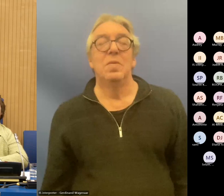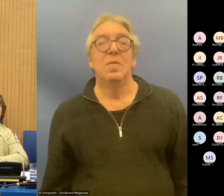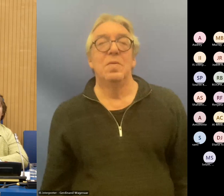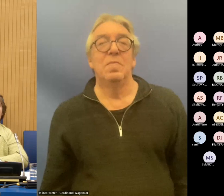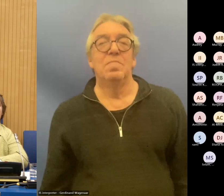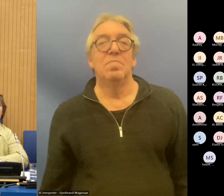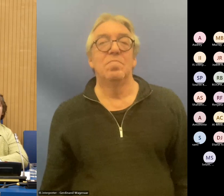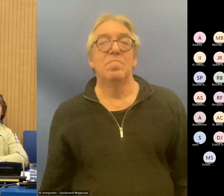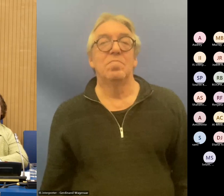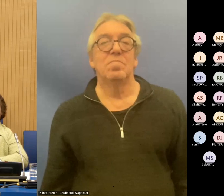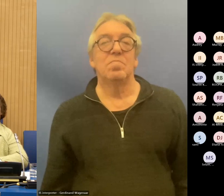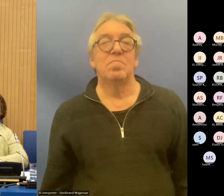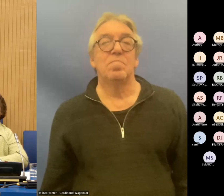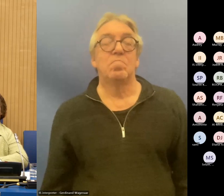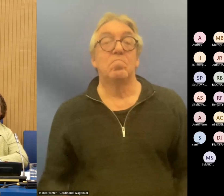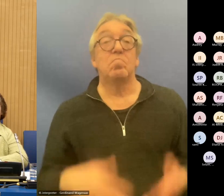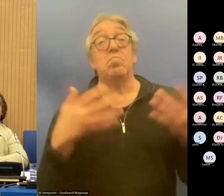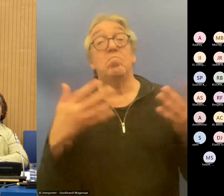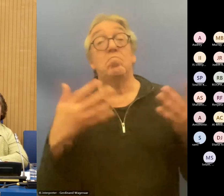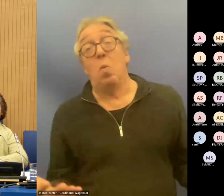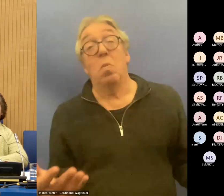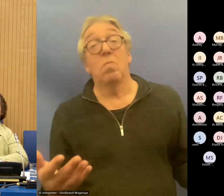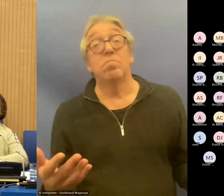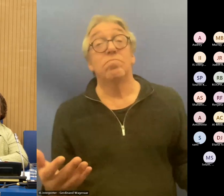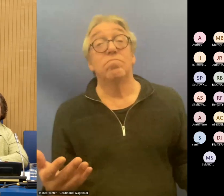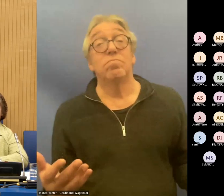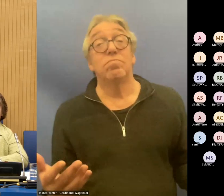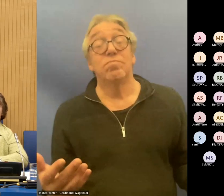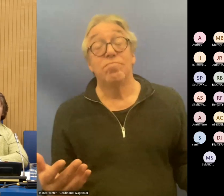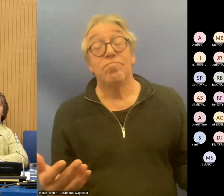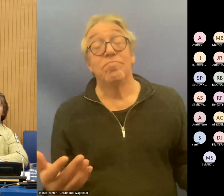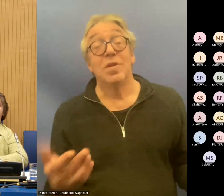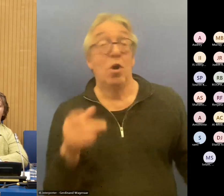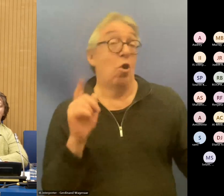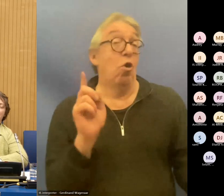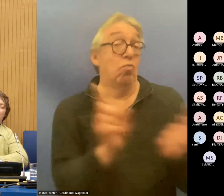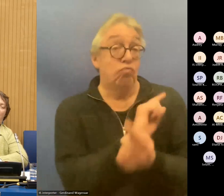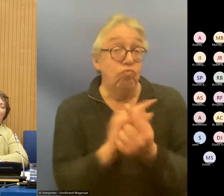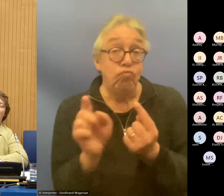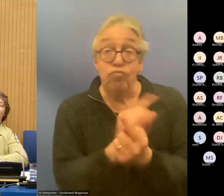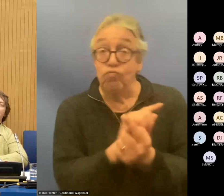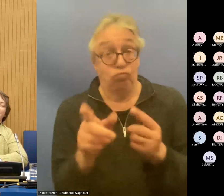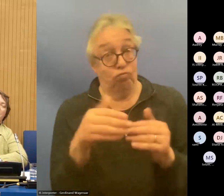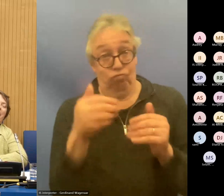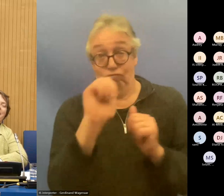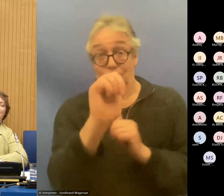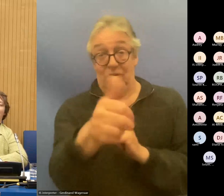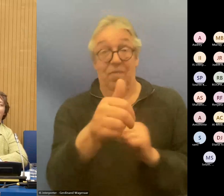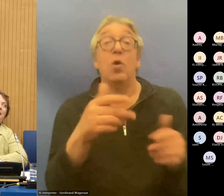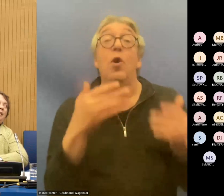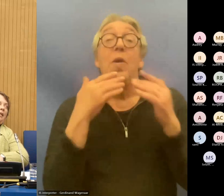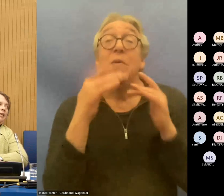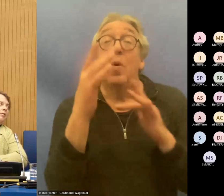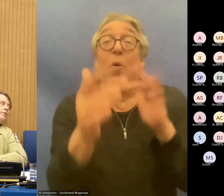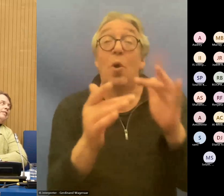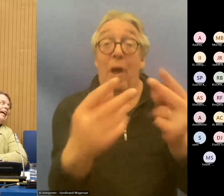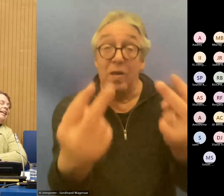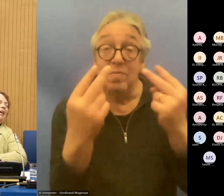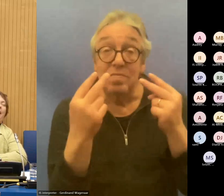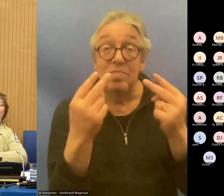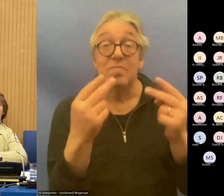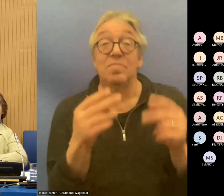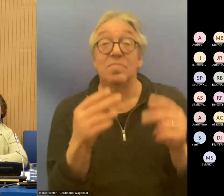the other rooms. So thank you very much to the audience, to the online participants, and to